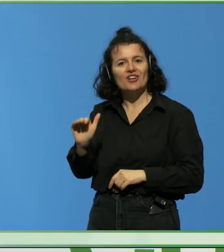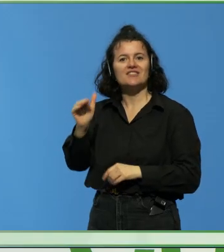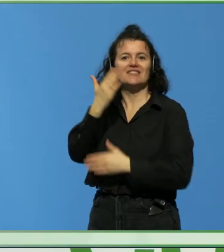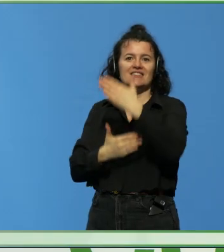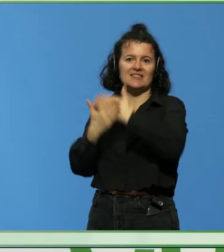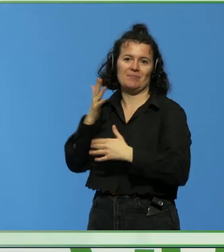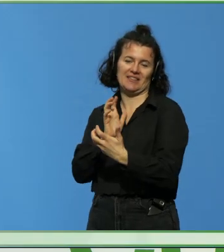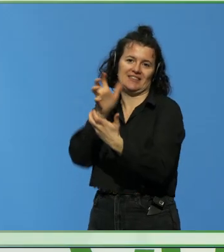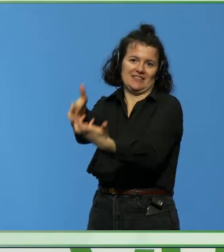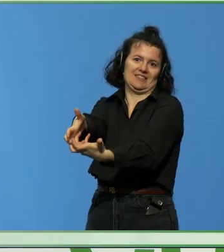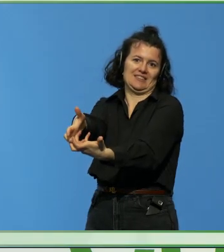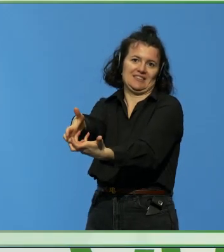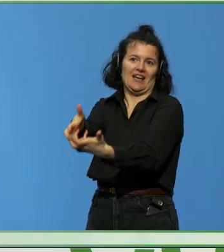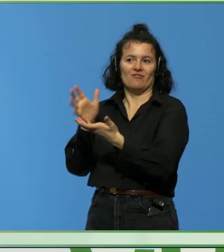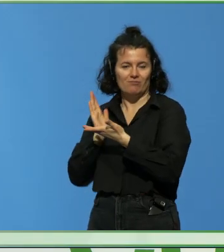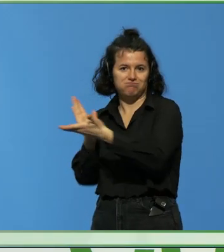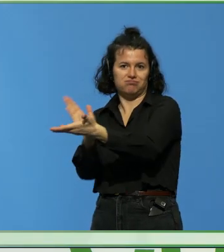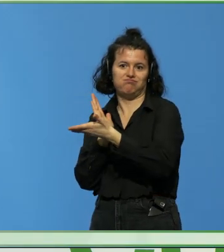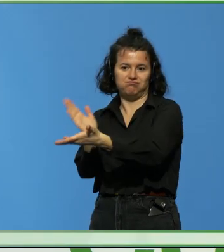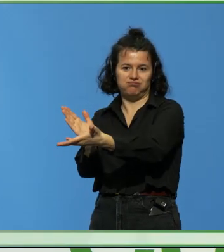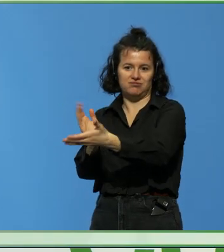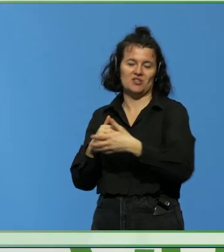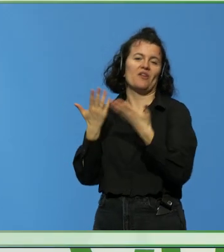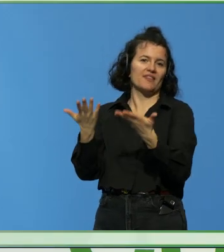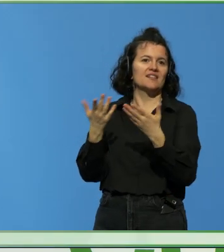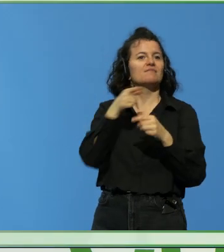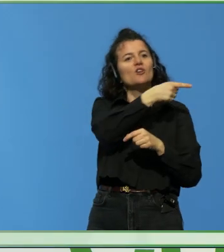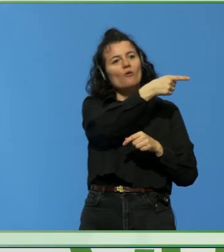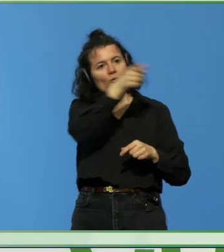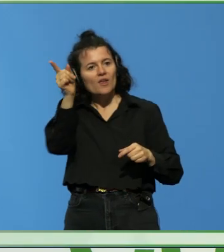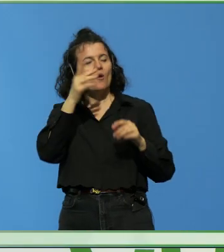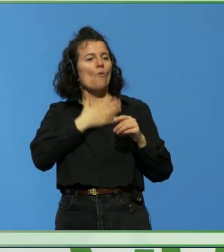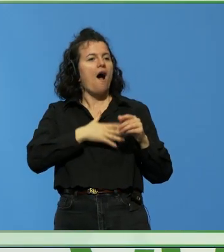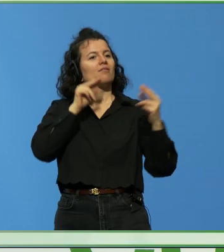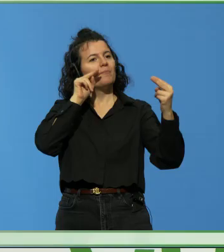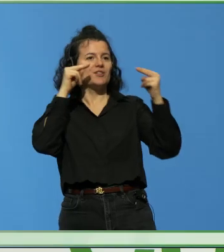the perspective. So this was on one hand, we were talking about the awareness raising,